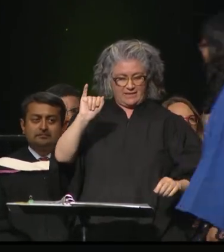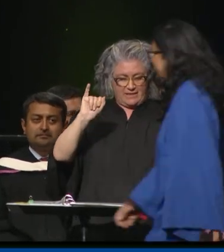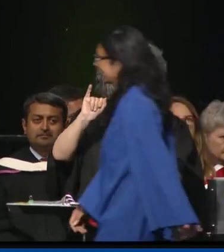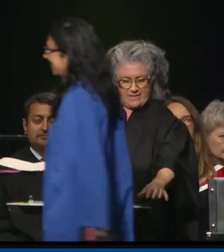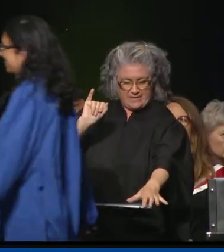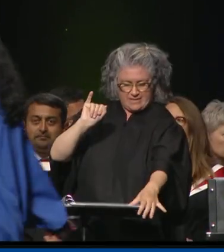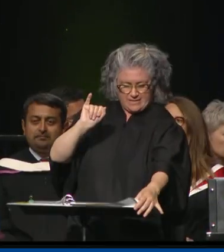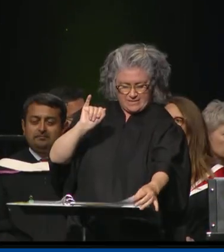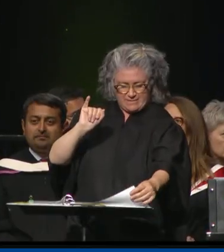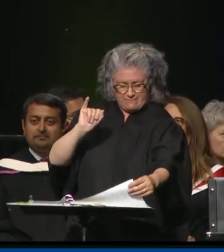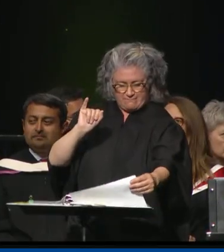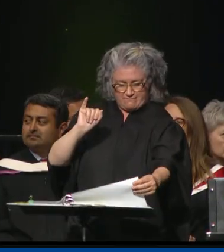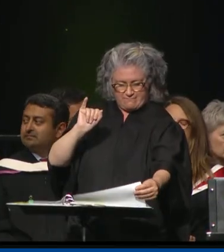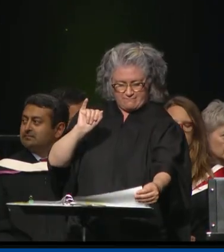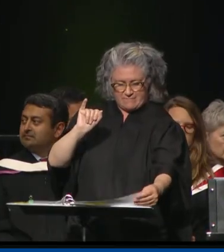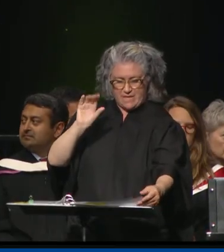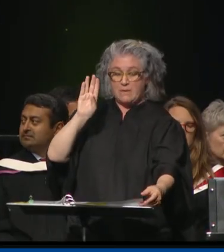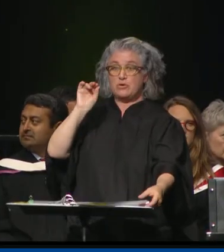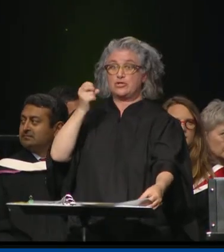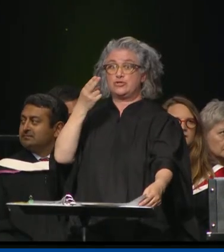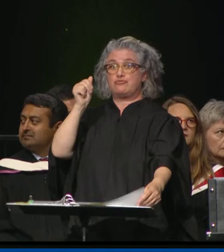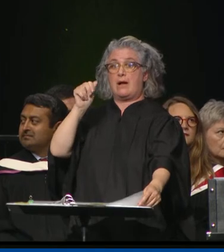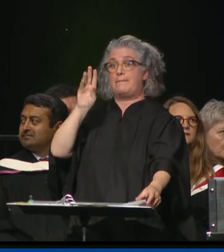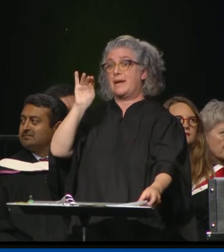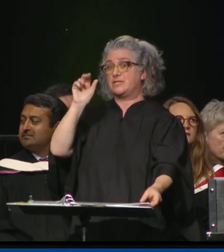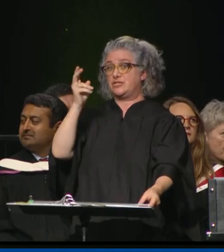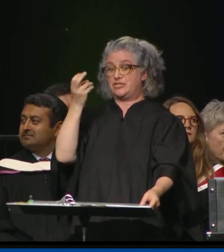Bushra Bashir.